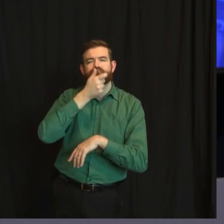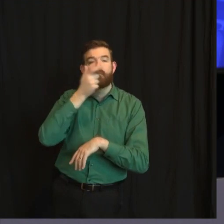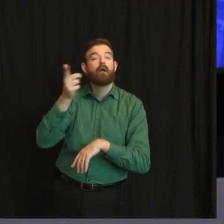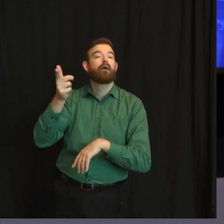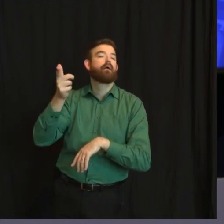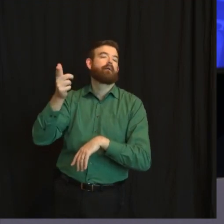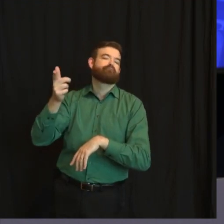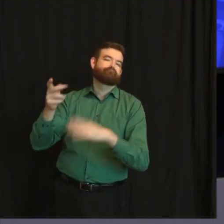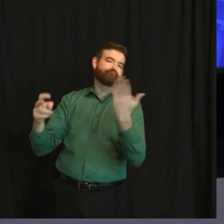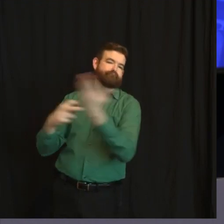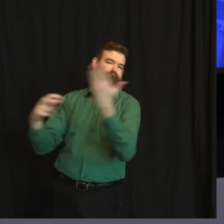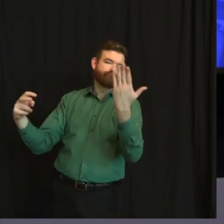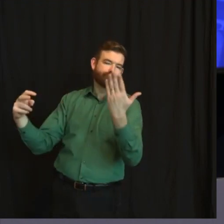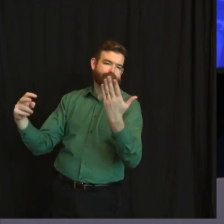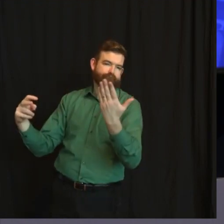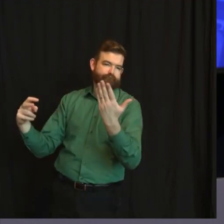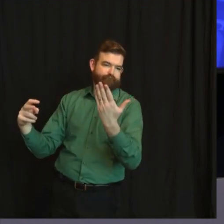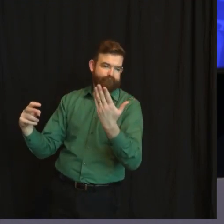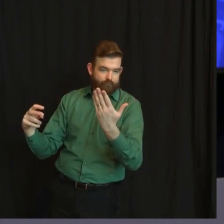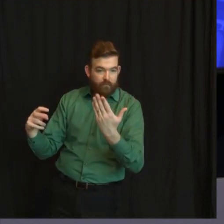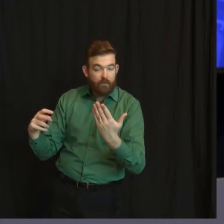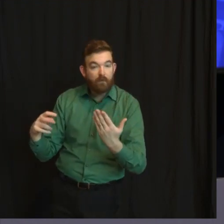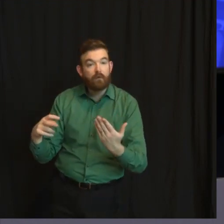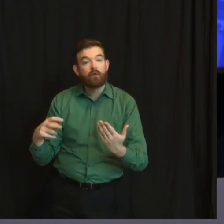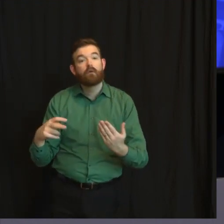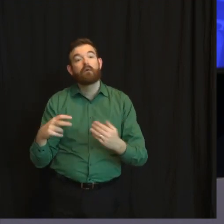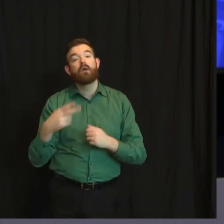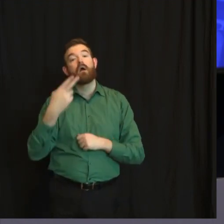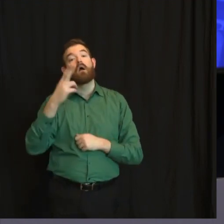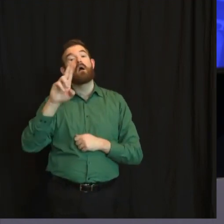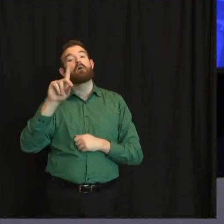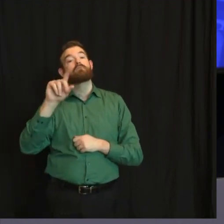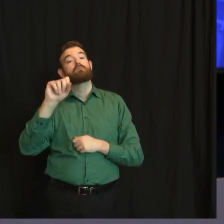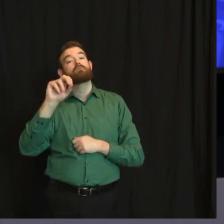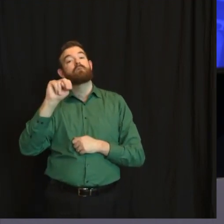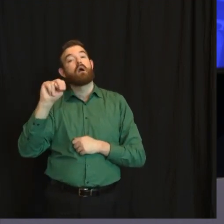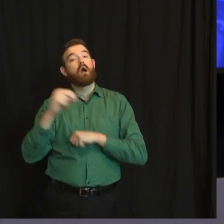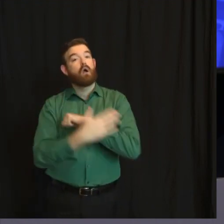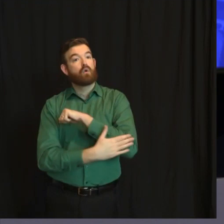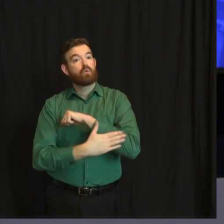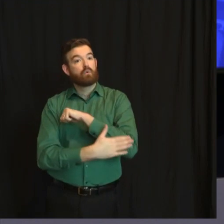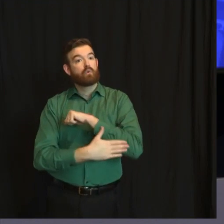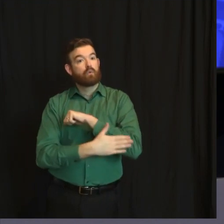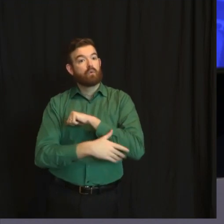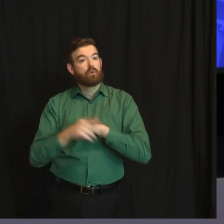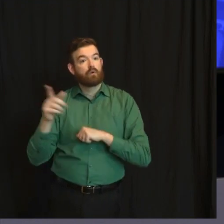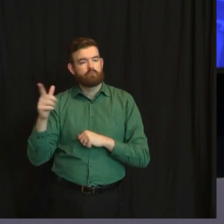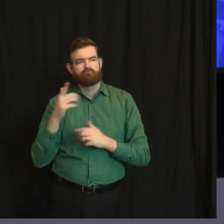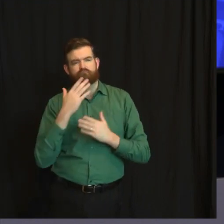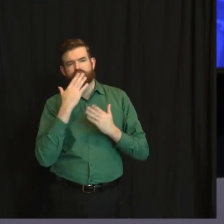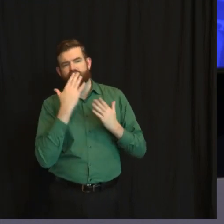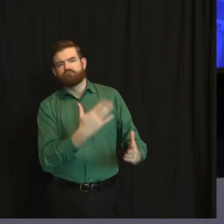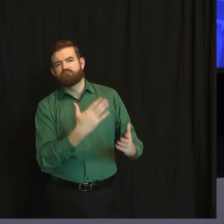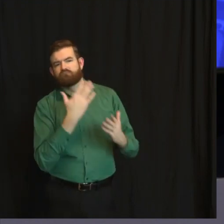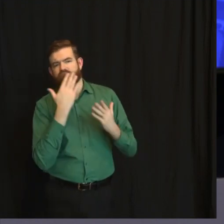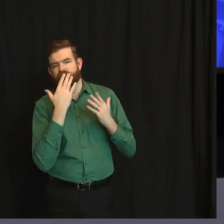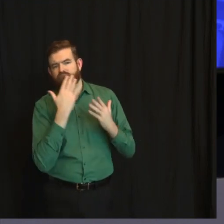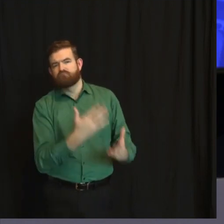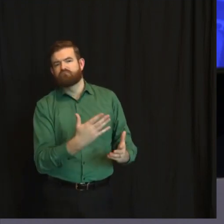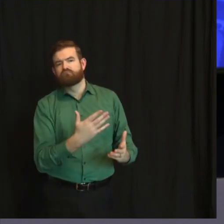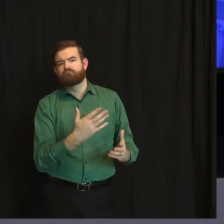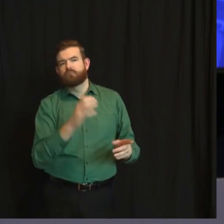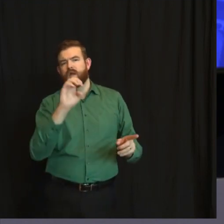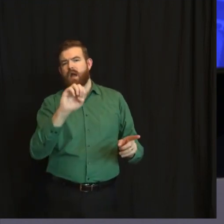lastly, I just wanted to take the time. Hudson County expressed their phenomenal appreciation to not only the EMS